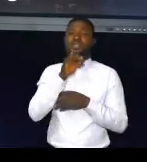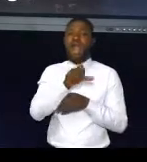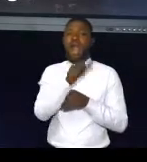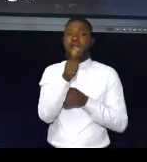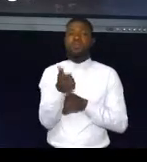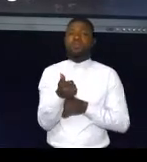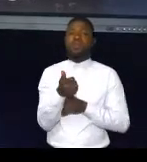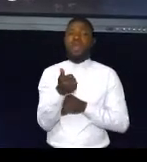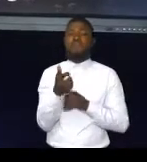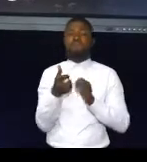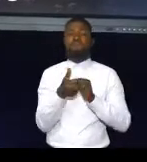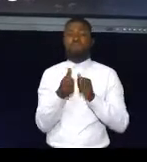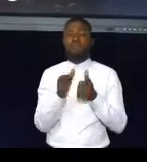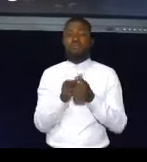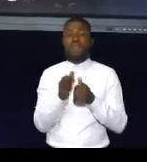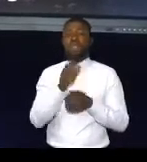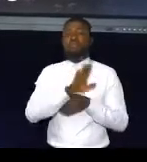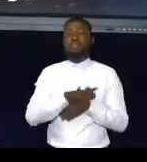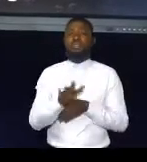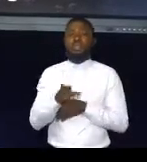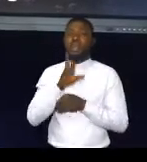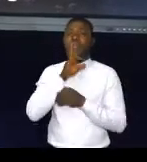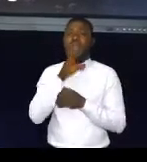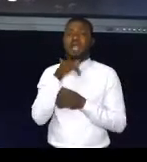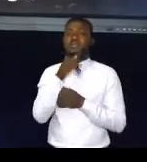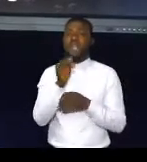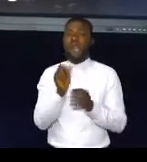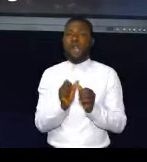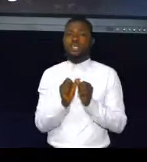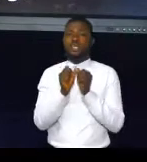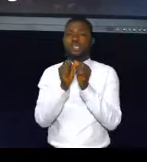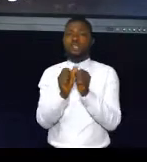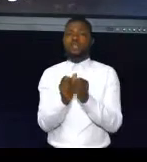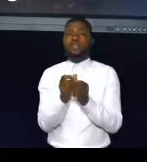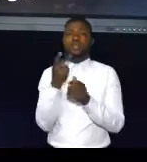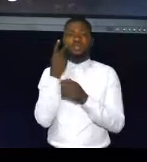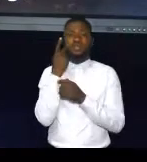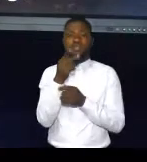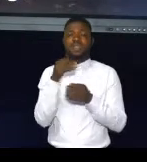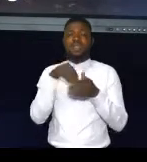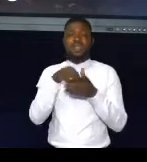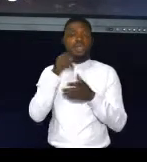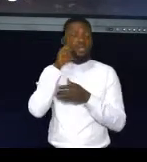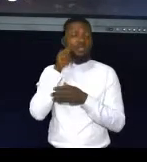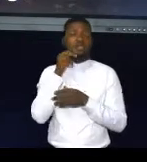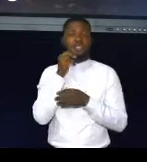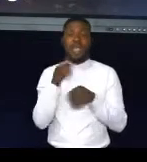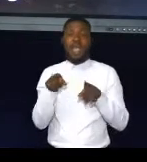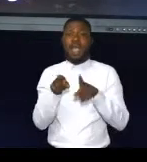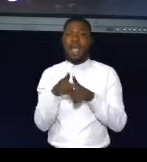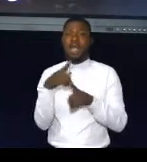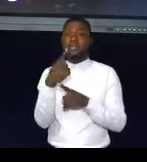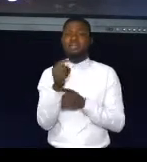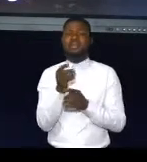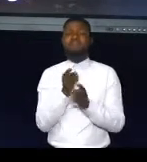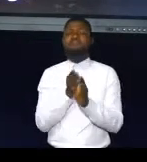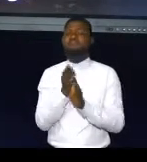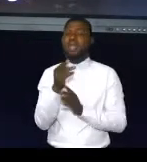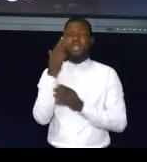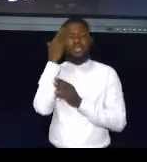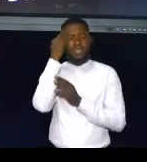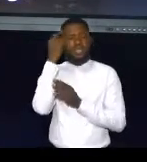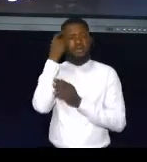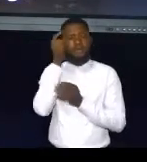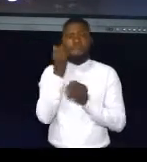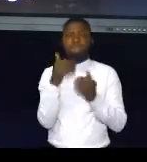is another one. Children are still continuously regarded in Nigeria as the